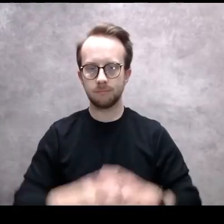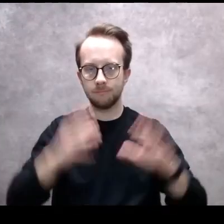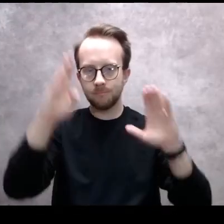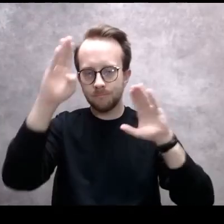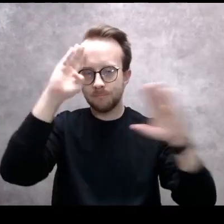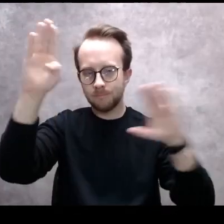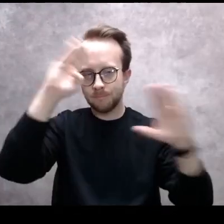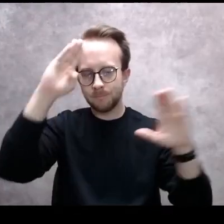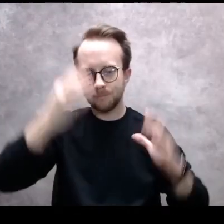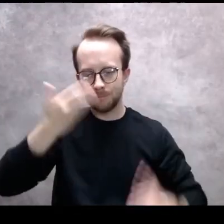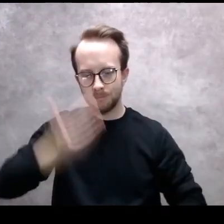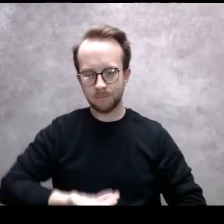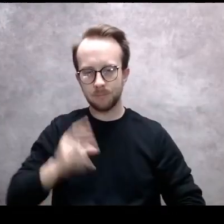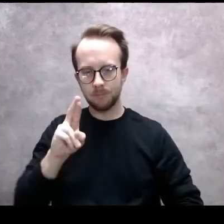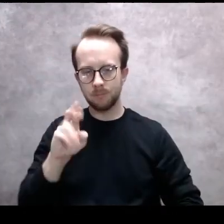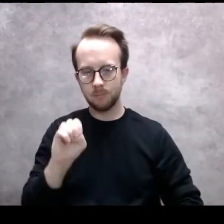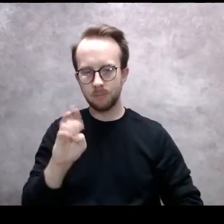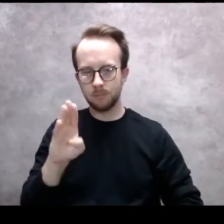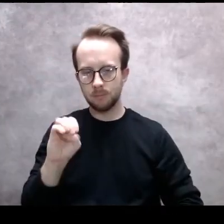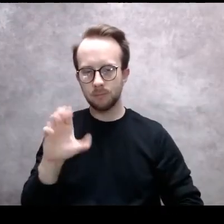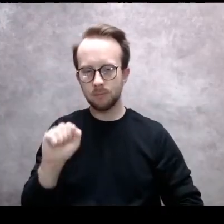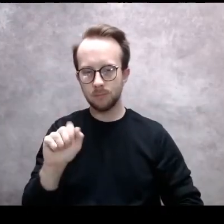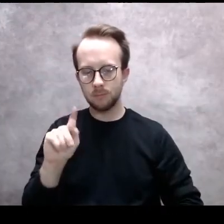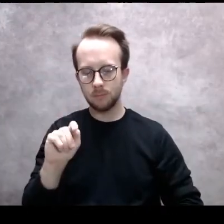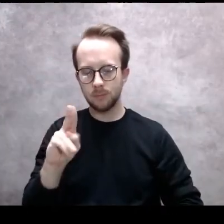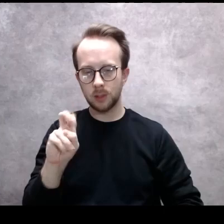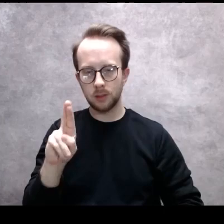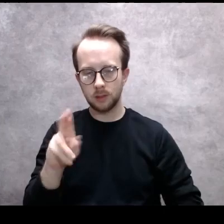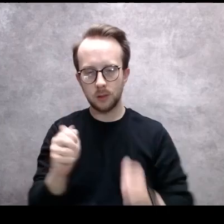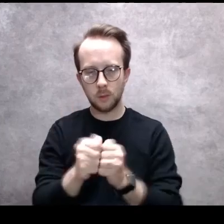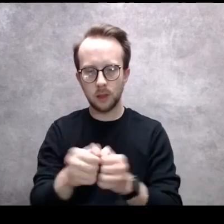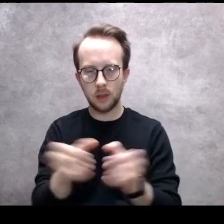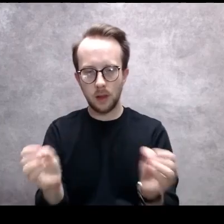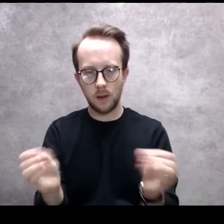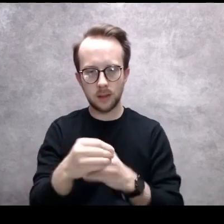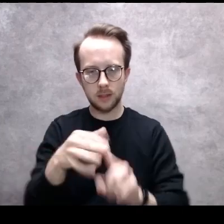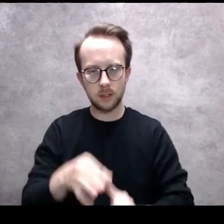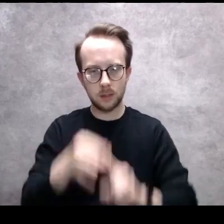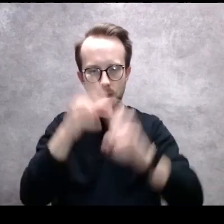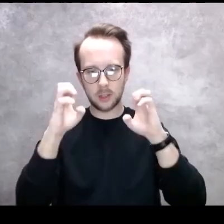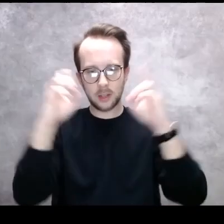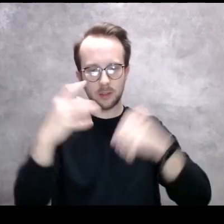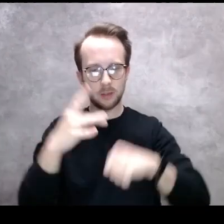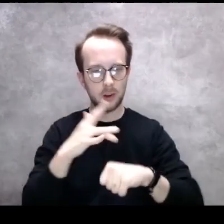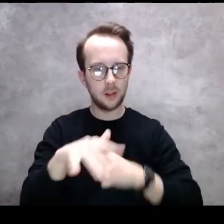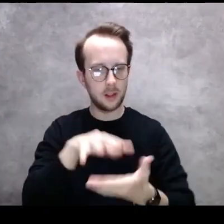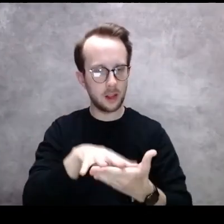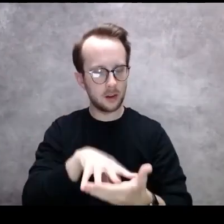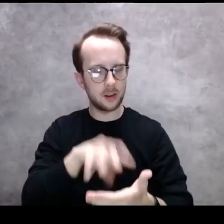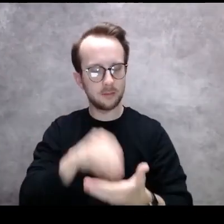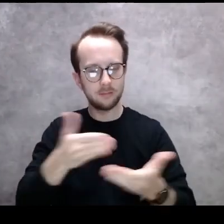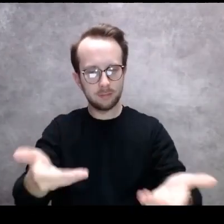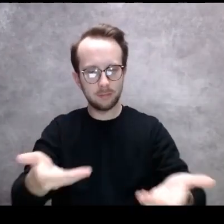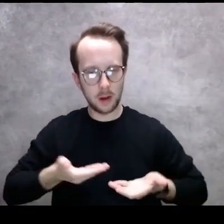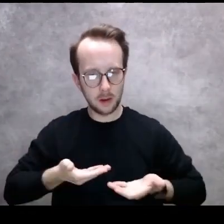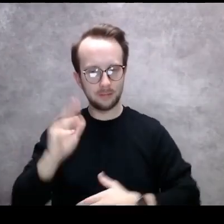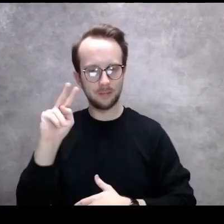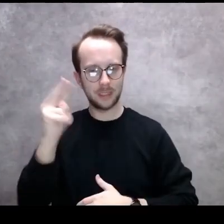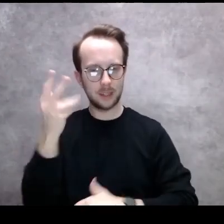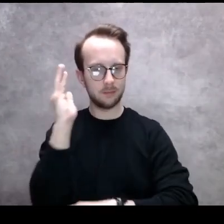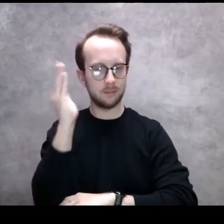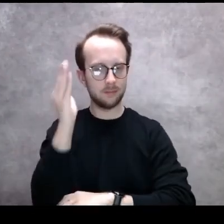Hello, I'm Rebecca Turner with the Office of Special Education and Early Learning. Welcome to the second presentation of